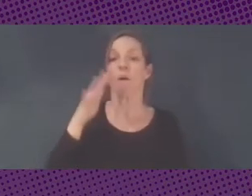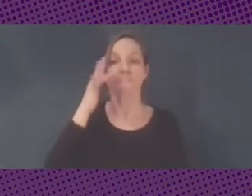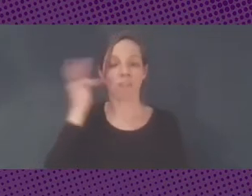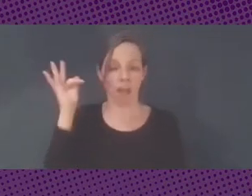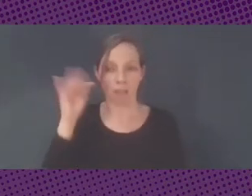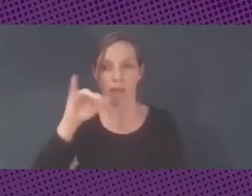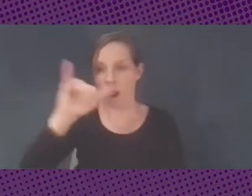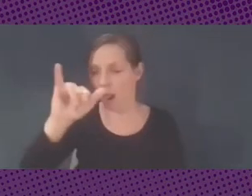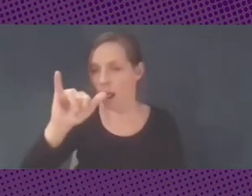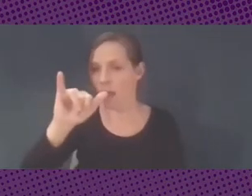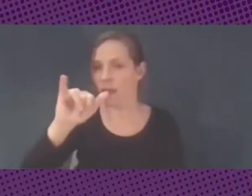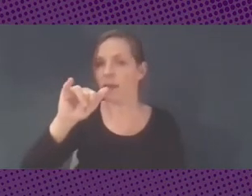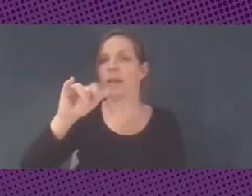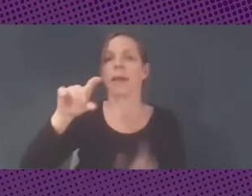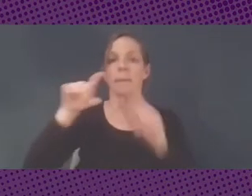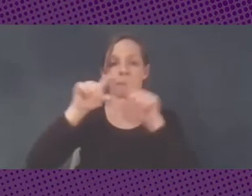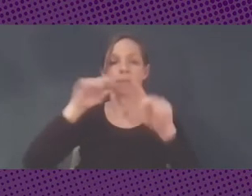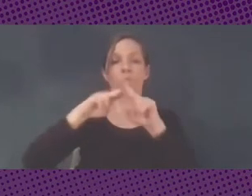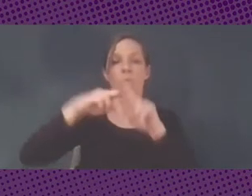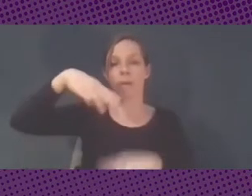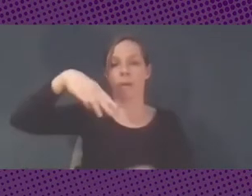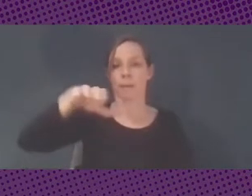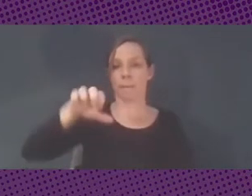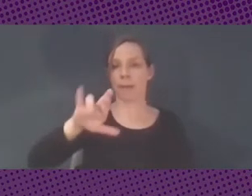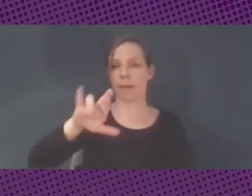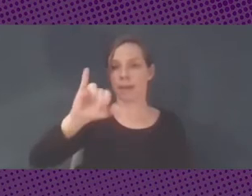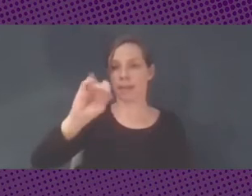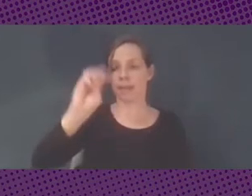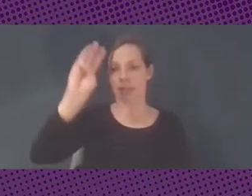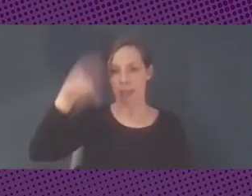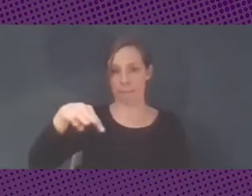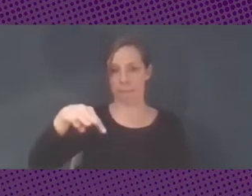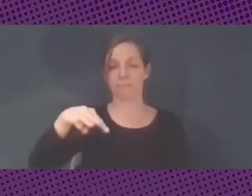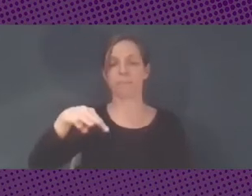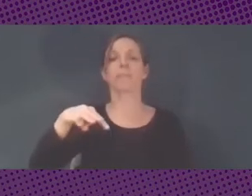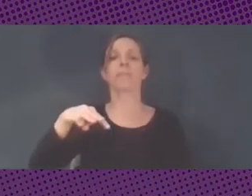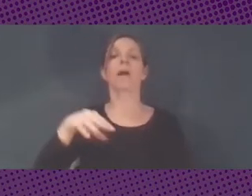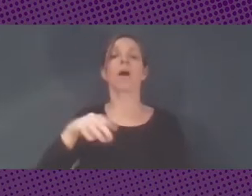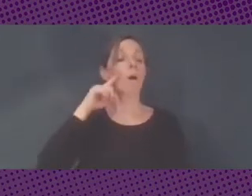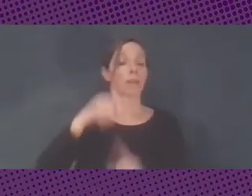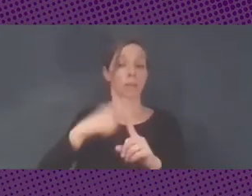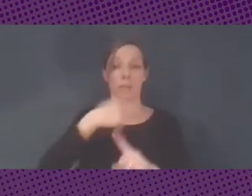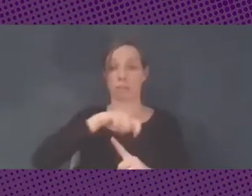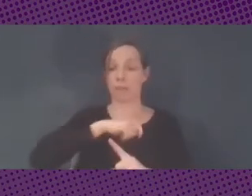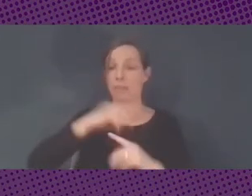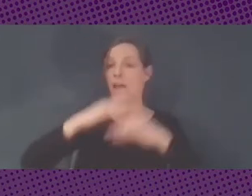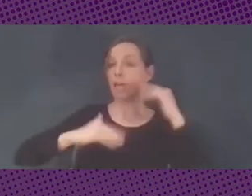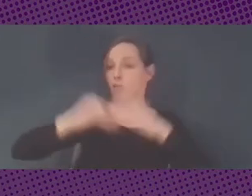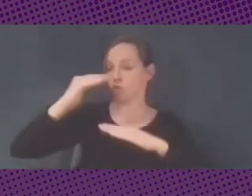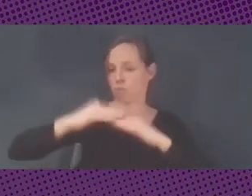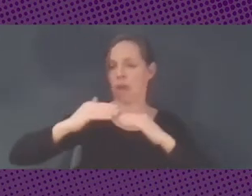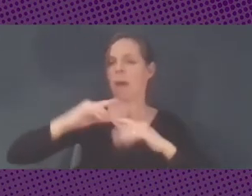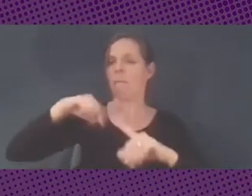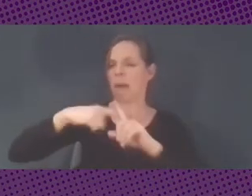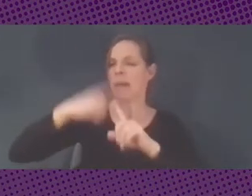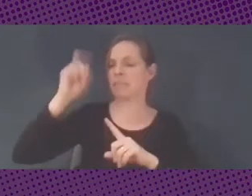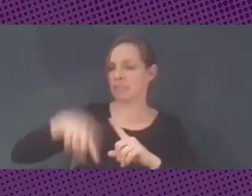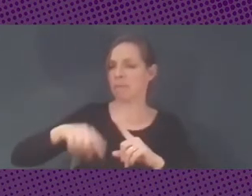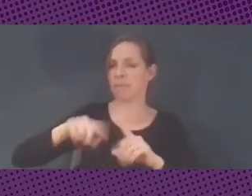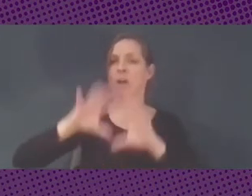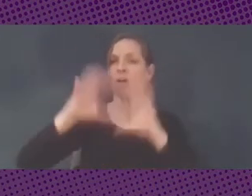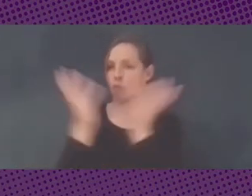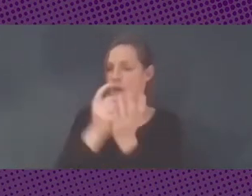infrastructure, but also in a lot of infrastructure projects in the global south. It's basically one of the it's part of a consortium that